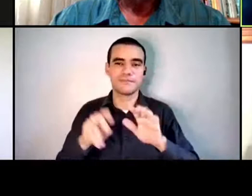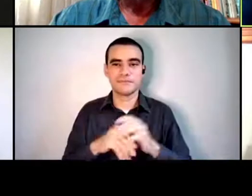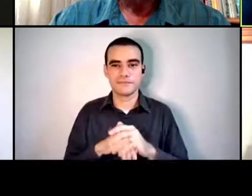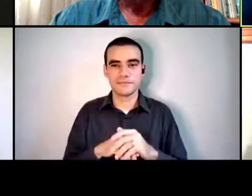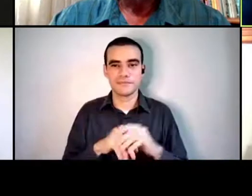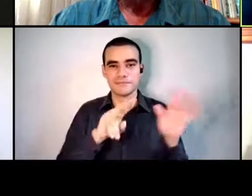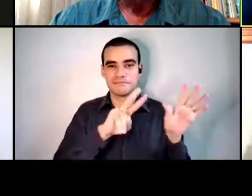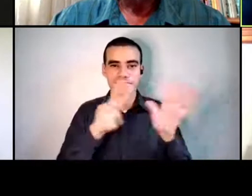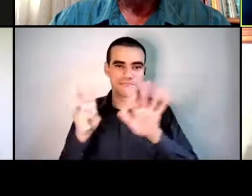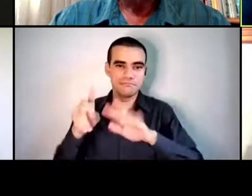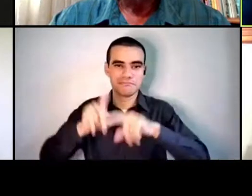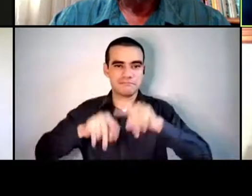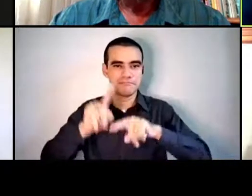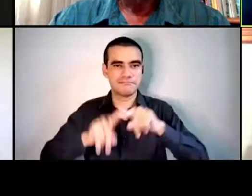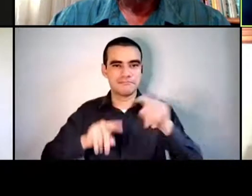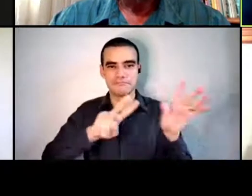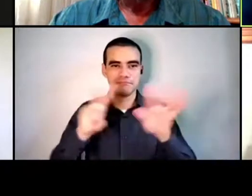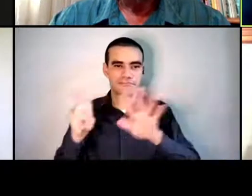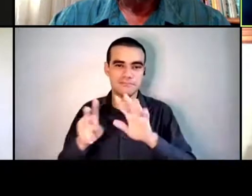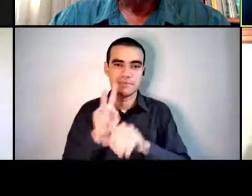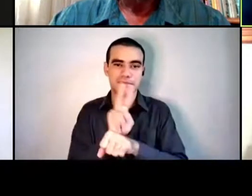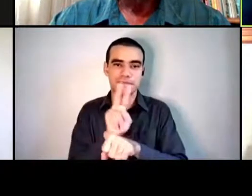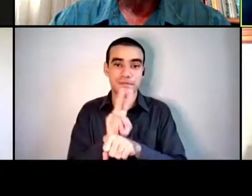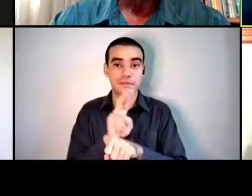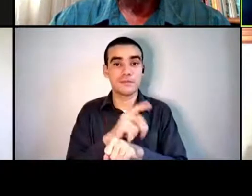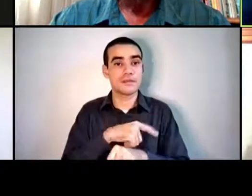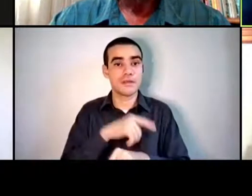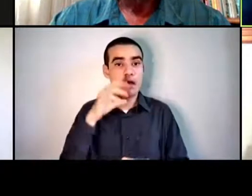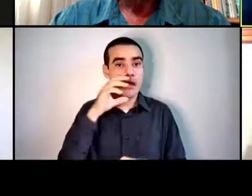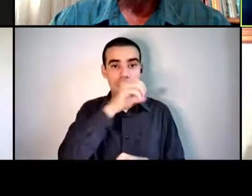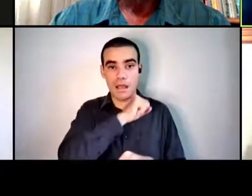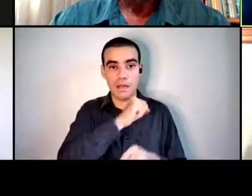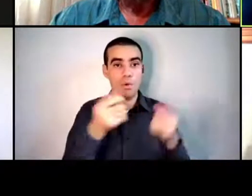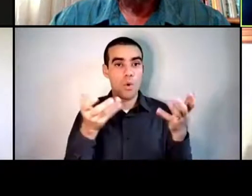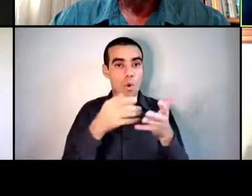1 week create a solution for that problem. And